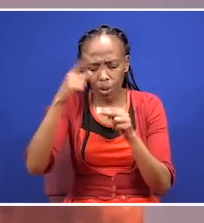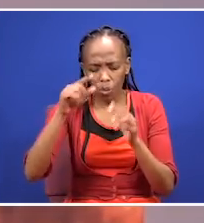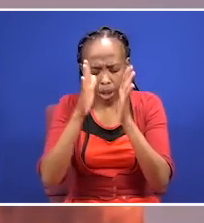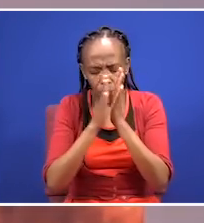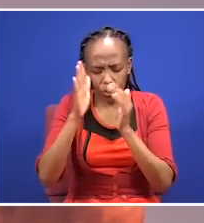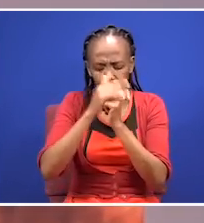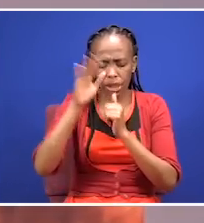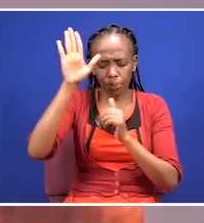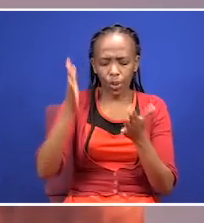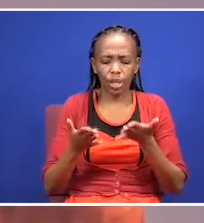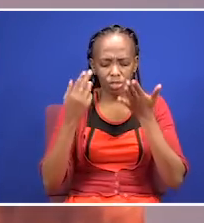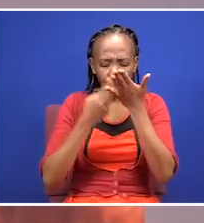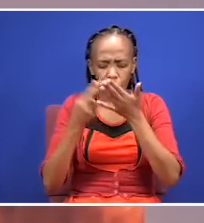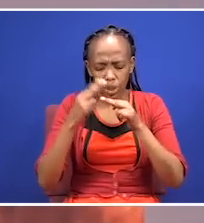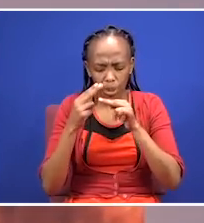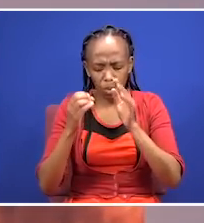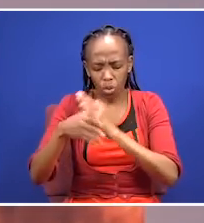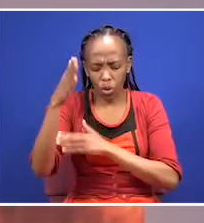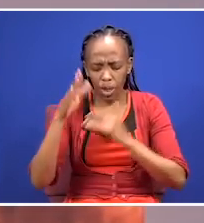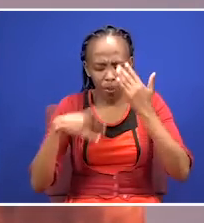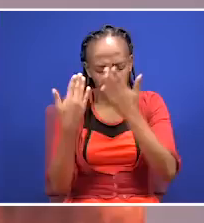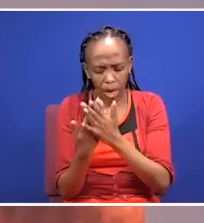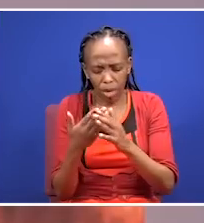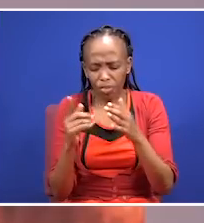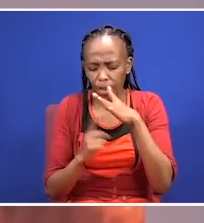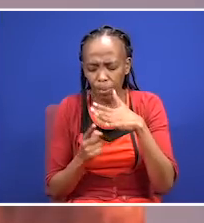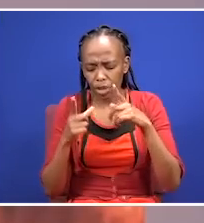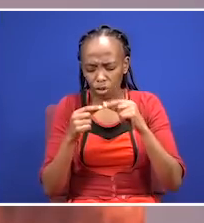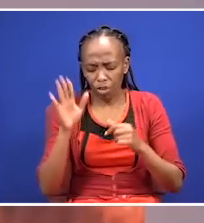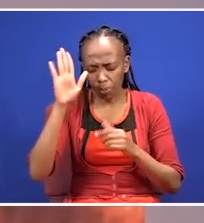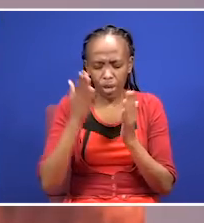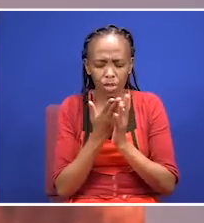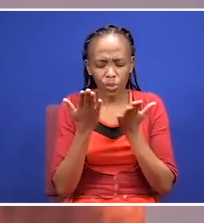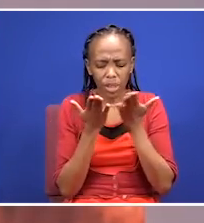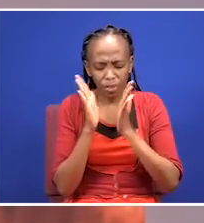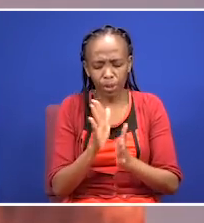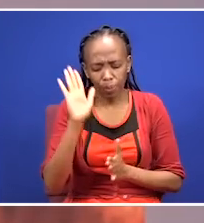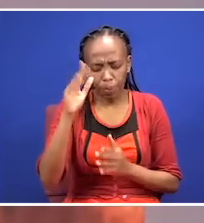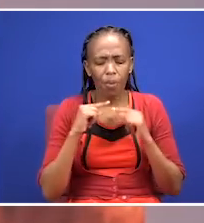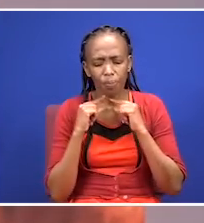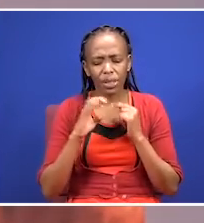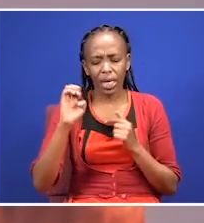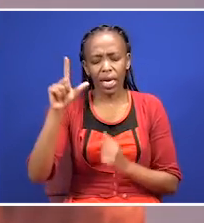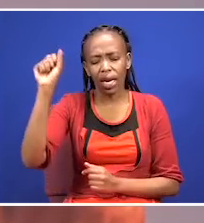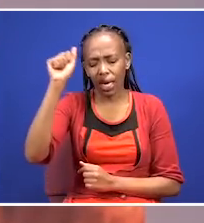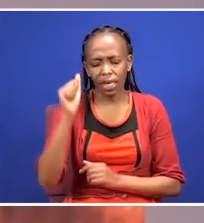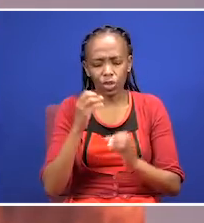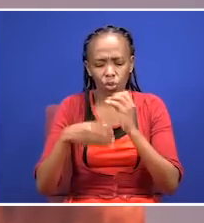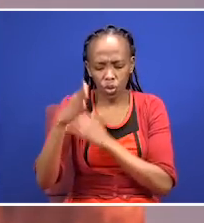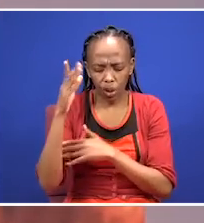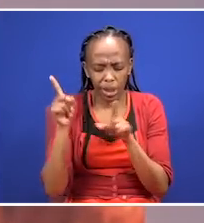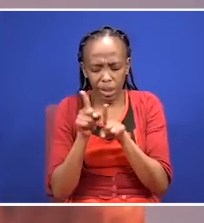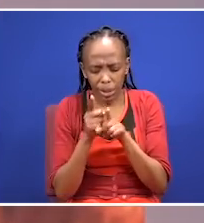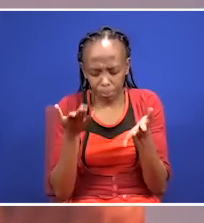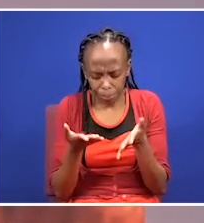worship you and exalt your holy name oh god thank you for the ministry of your word through your servant reverential liars oh god even